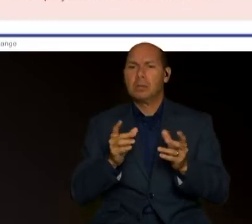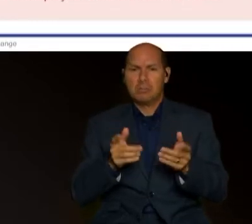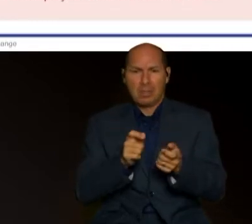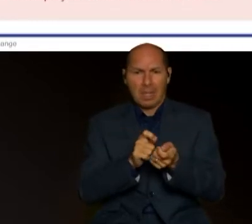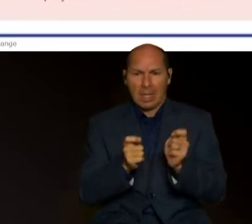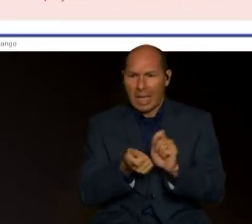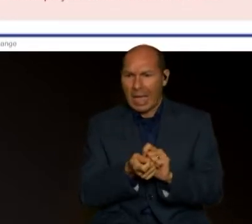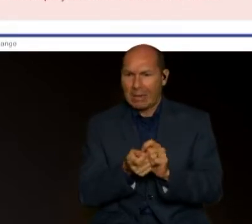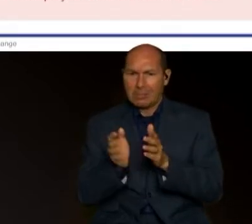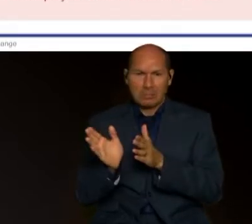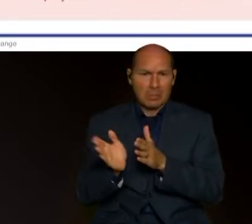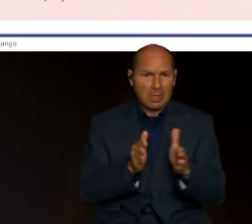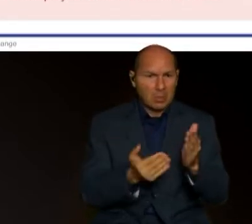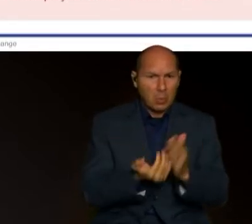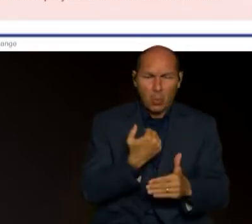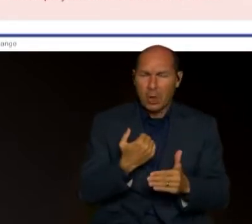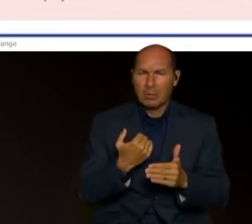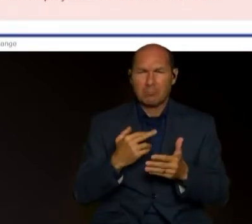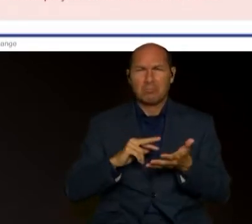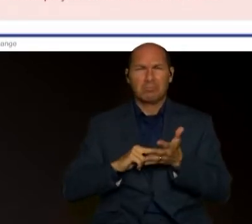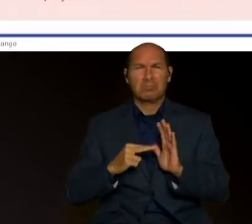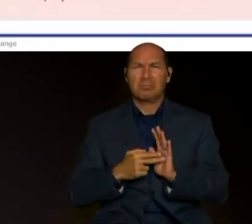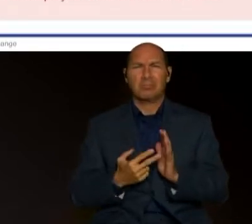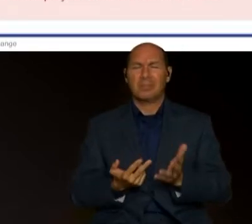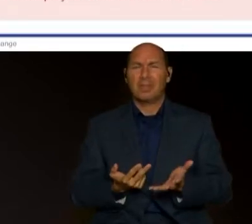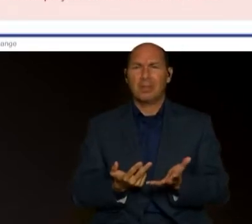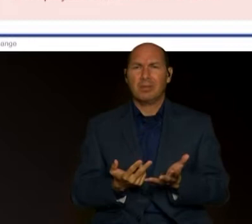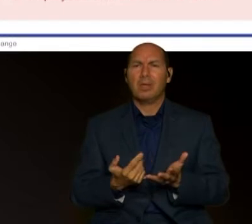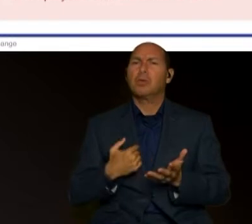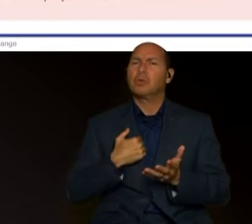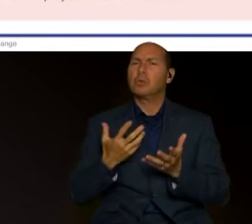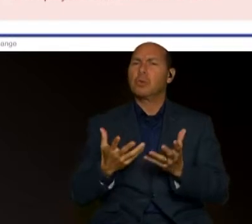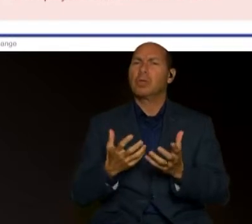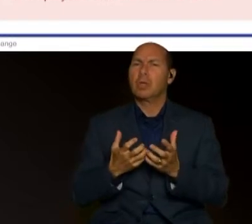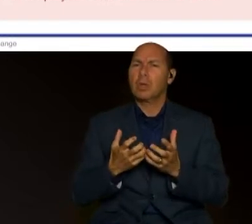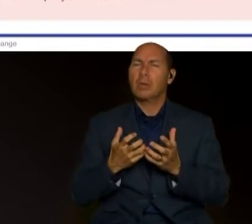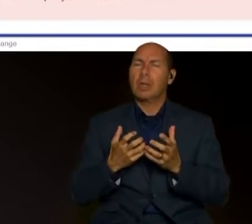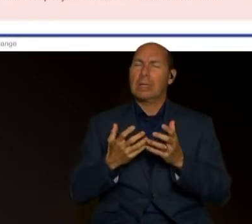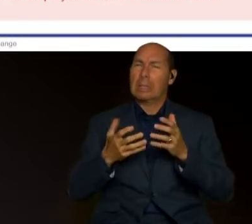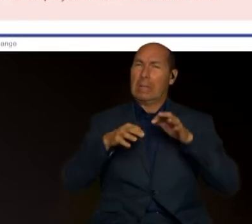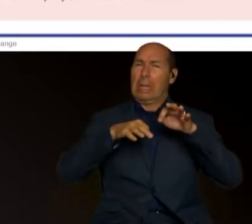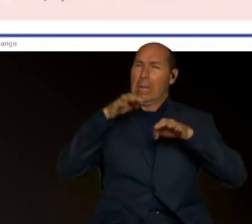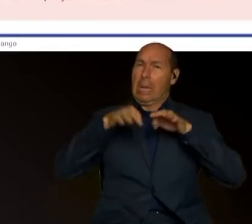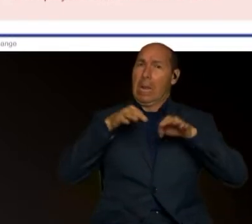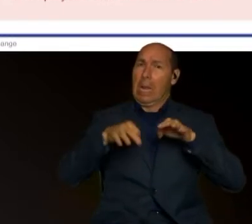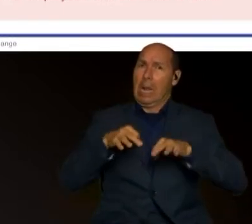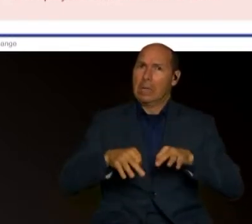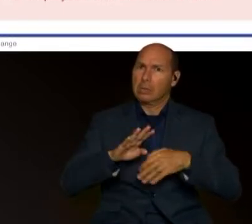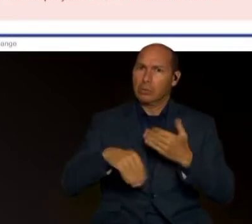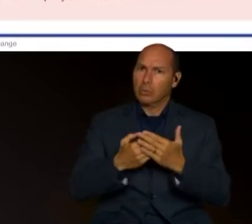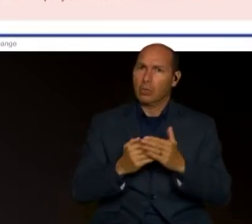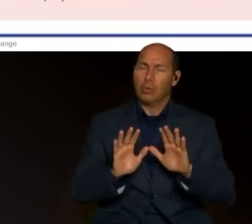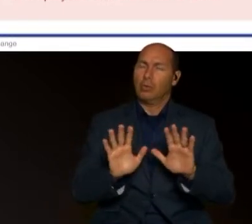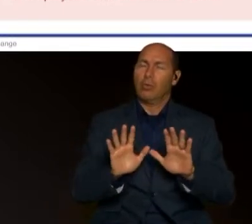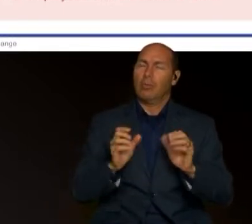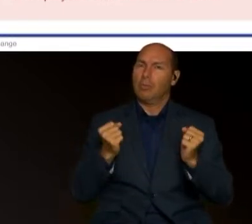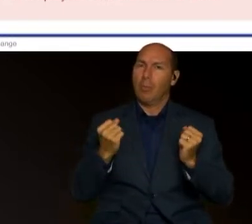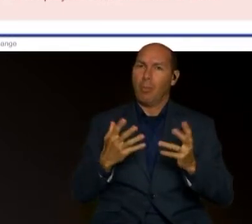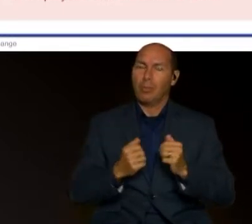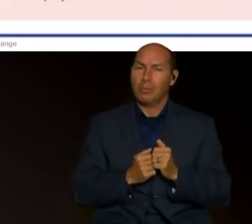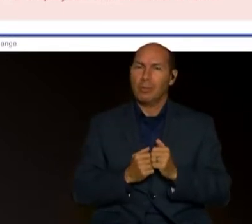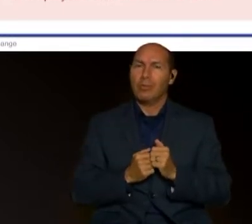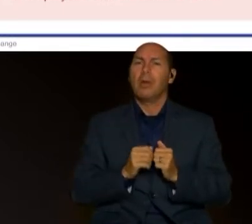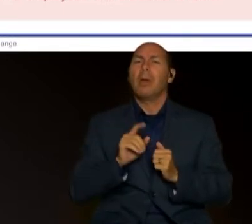reorganization, restructuring, and what are we talking about? What is that? So we wanted to talk not in great detail, because there were many